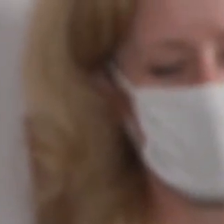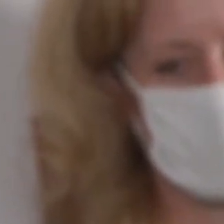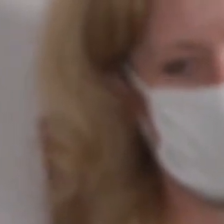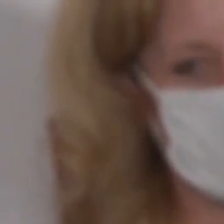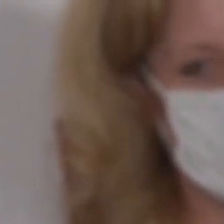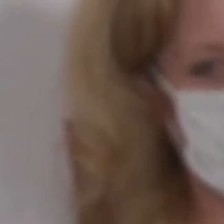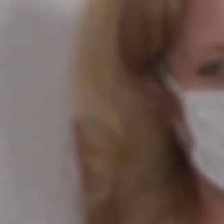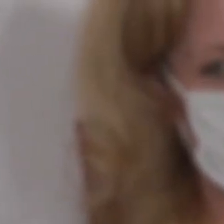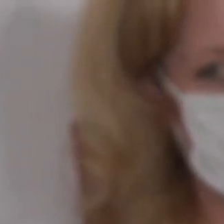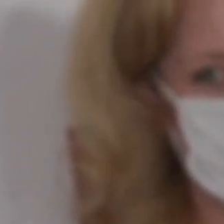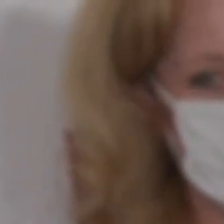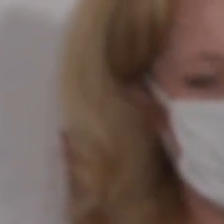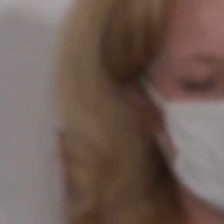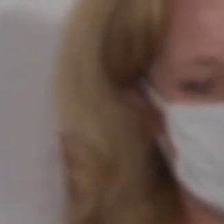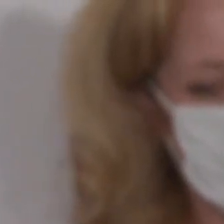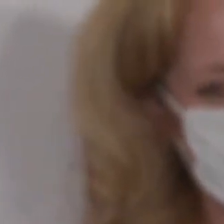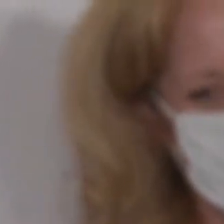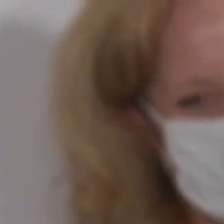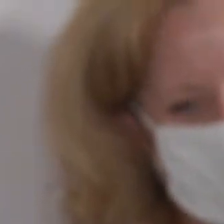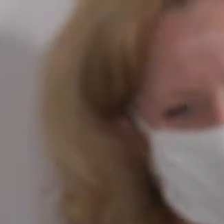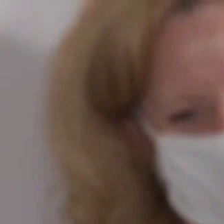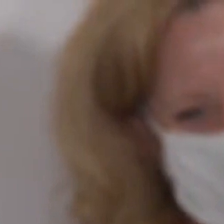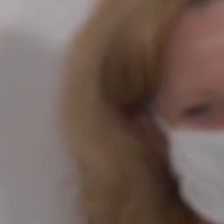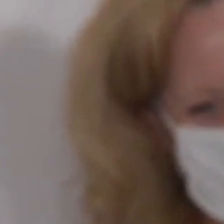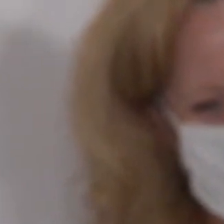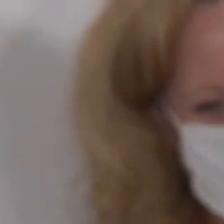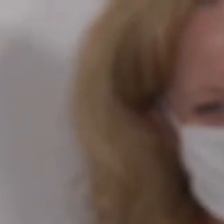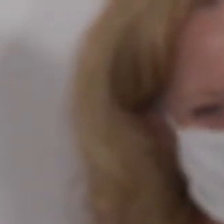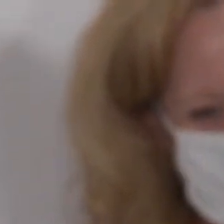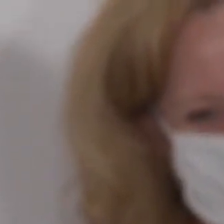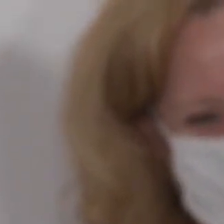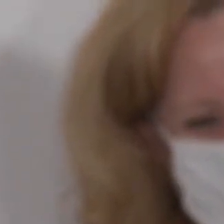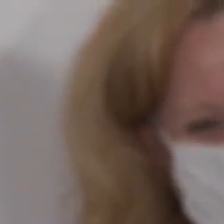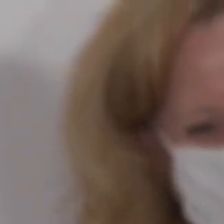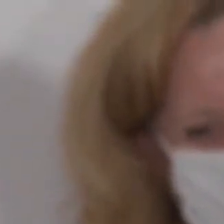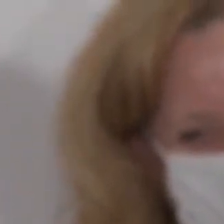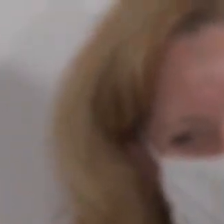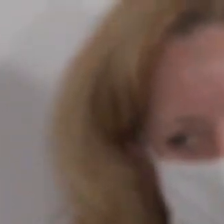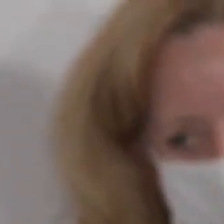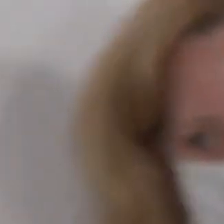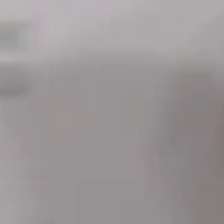You're welcome. Thank you. Oh, you got a little, why don't you come this way?